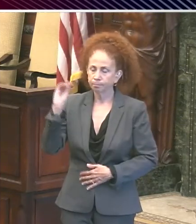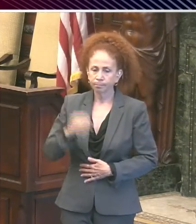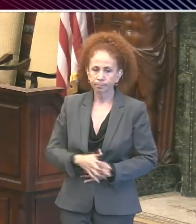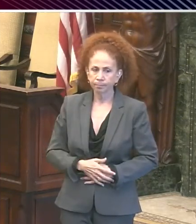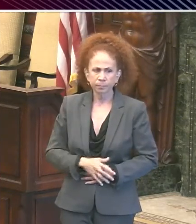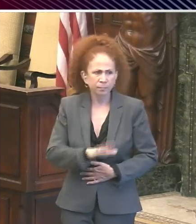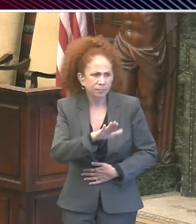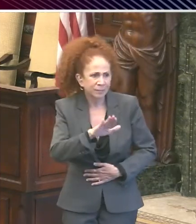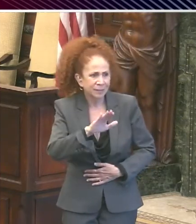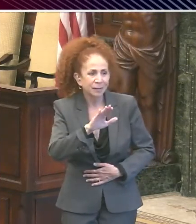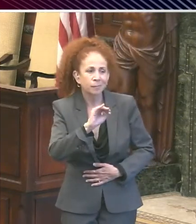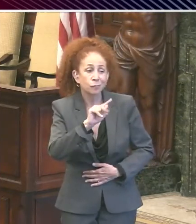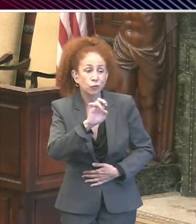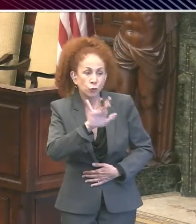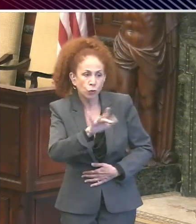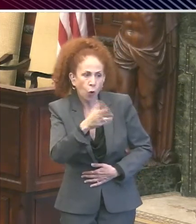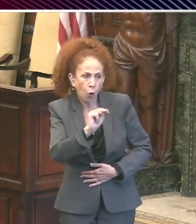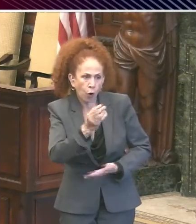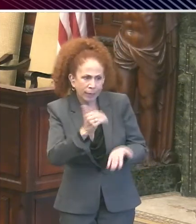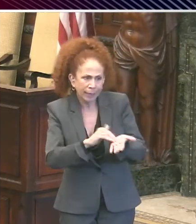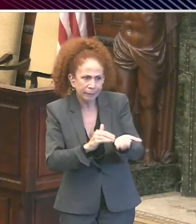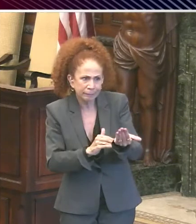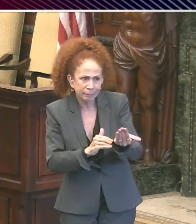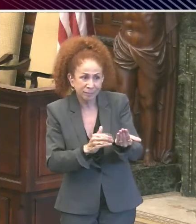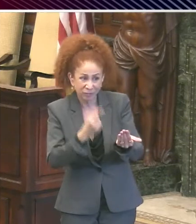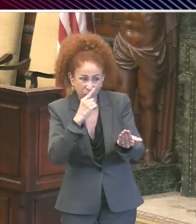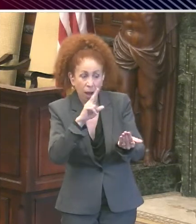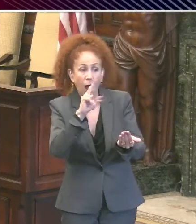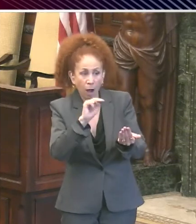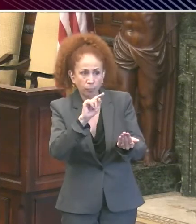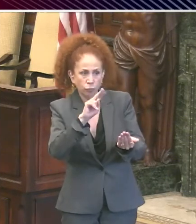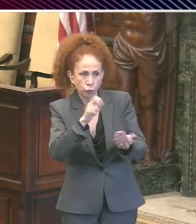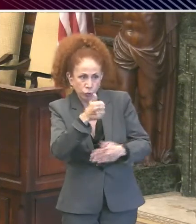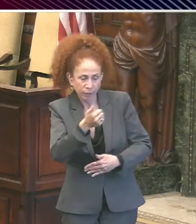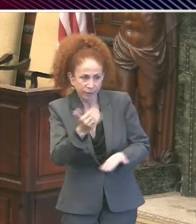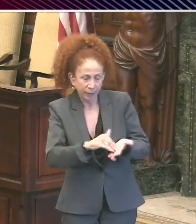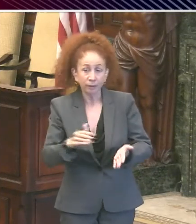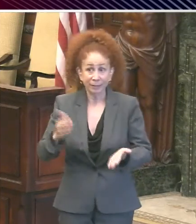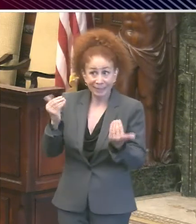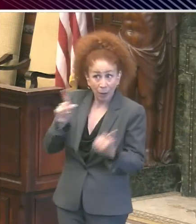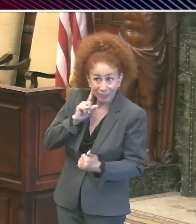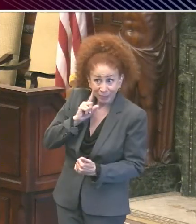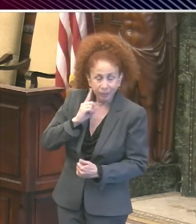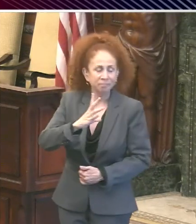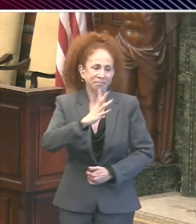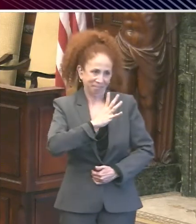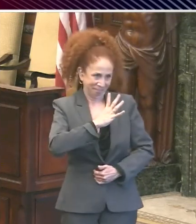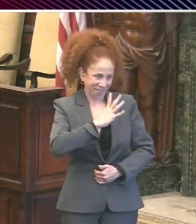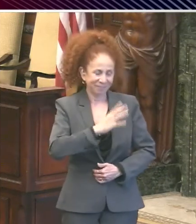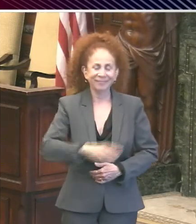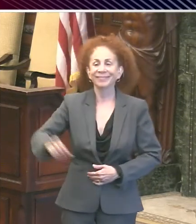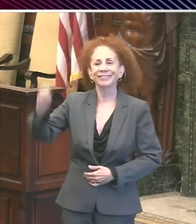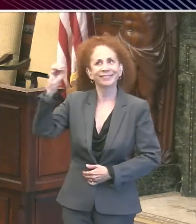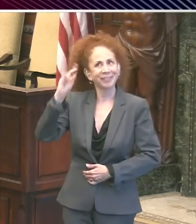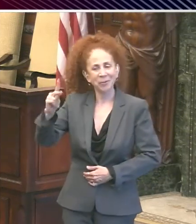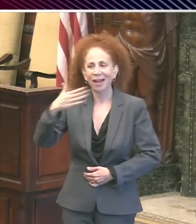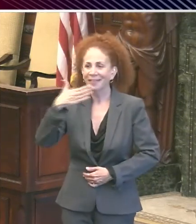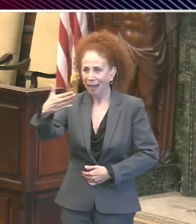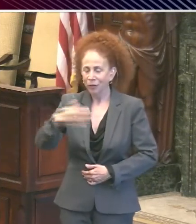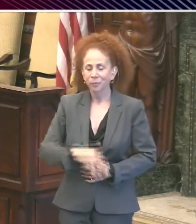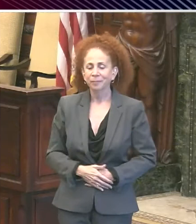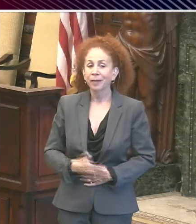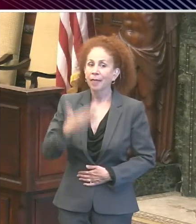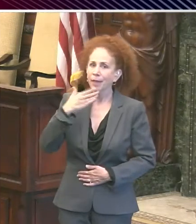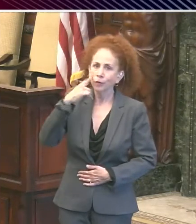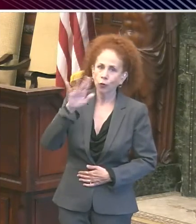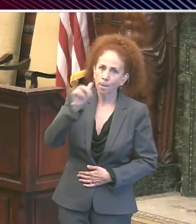Oh, it looks like you muted again, Maggie. Could you try to unmute yourself again? How about now? Good? Okay, yes, thanks. Okay, thank you.